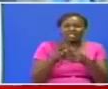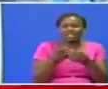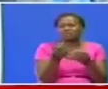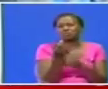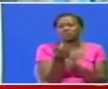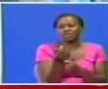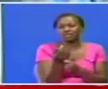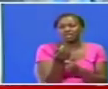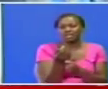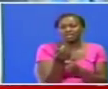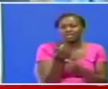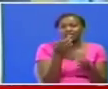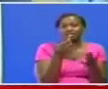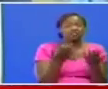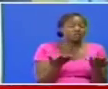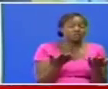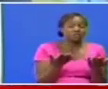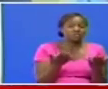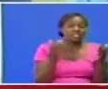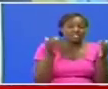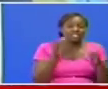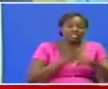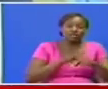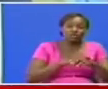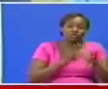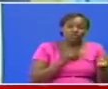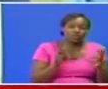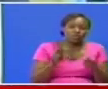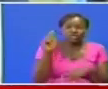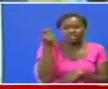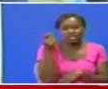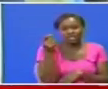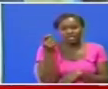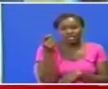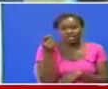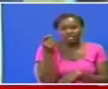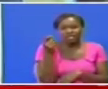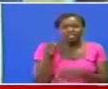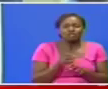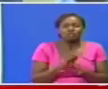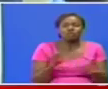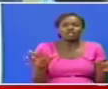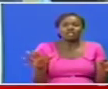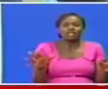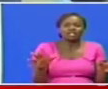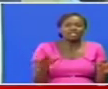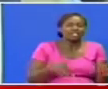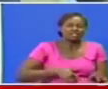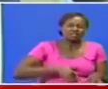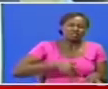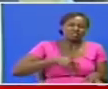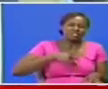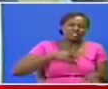all, about the greater good of the ordinary Mwananchi. There is a widespread and growing feeling